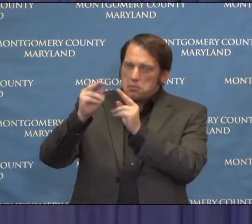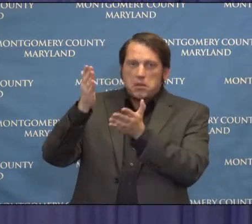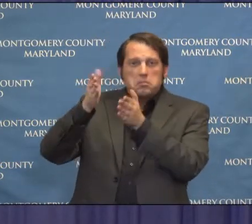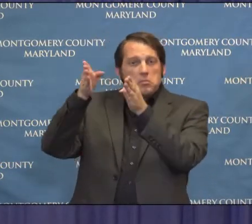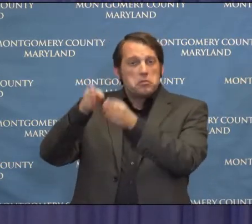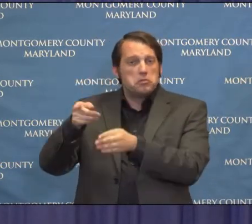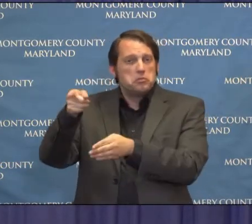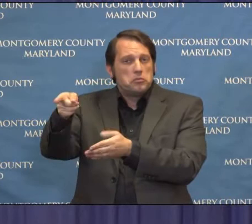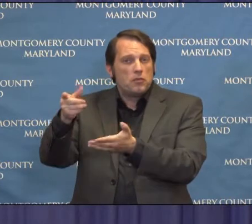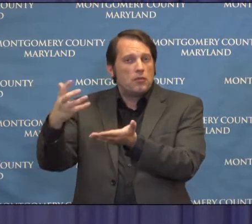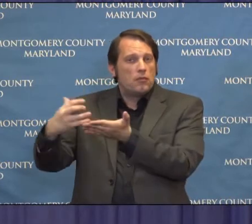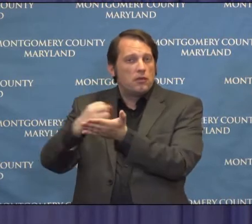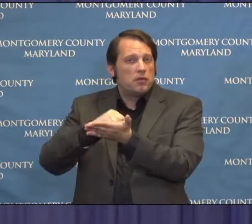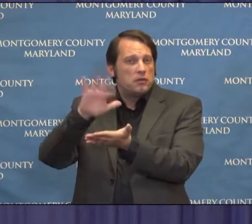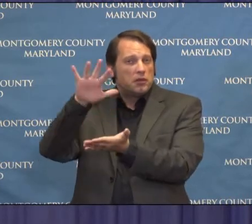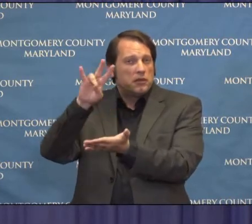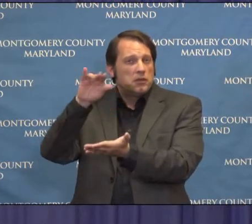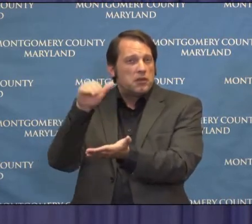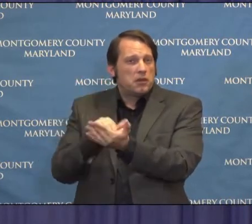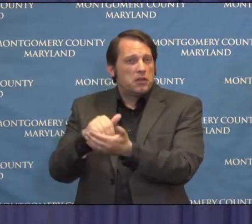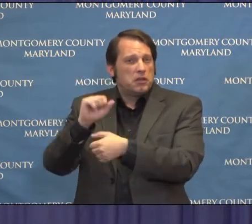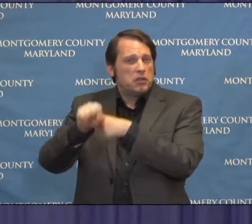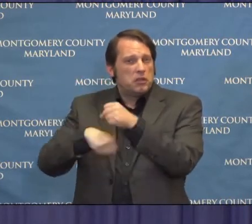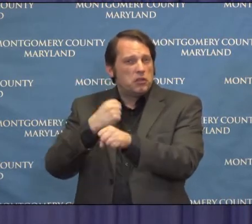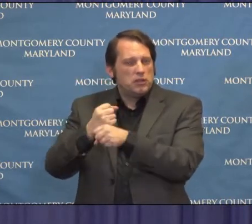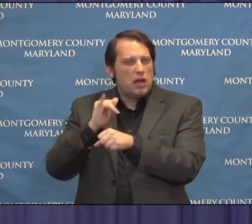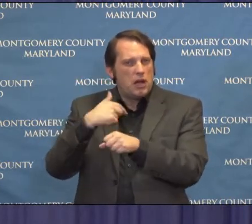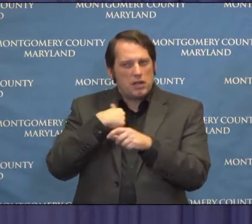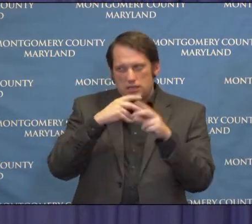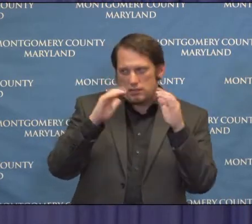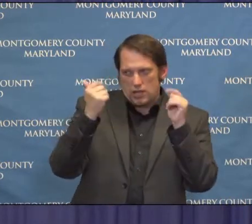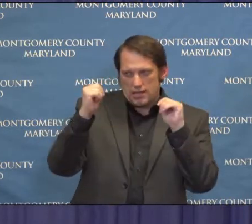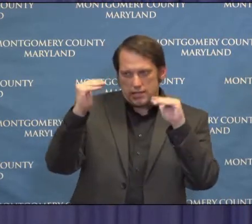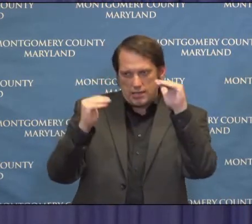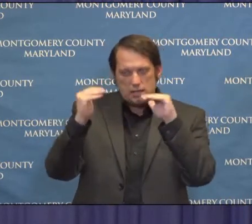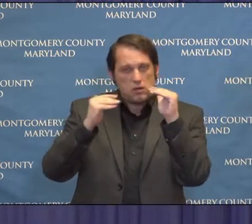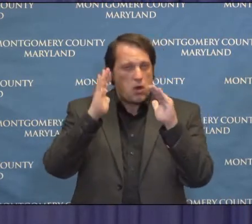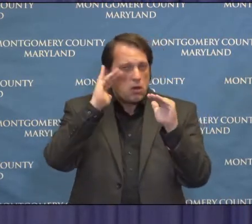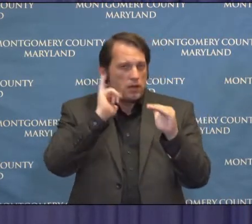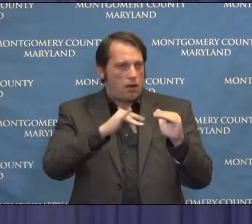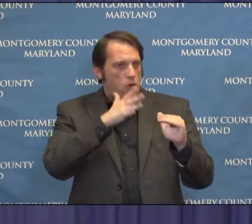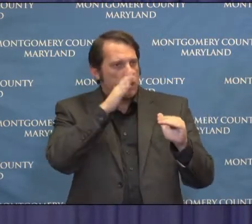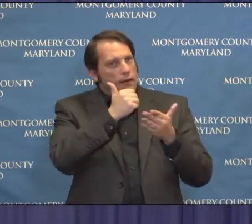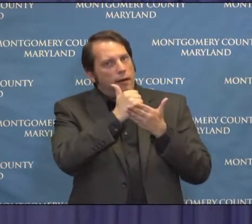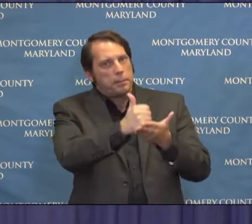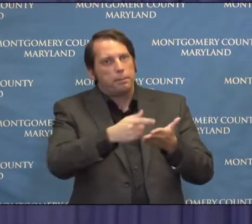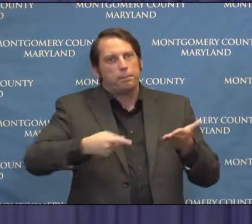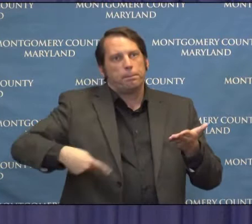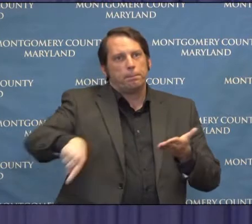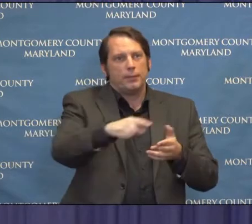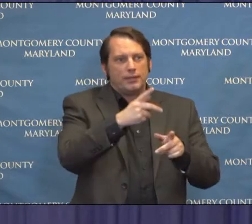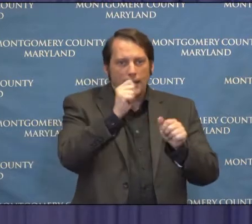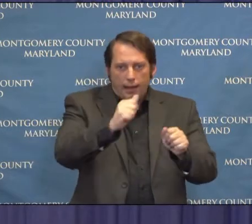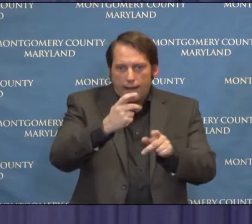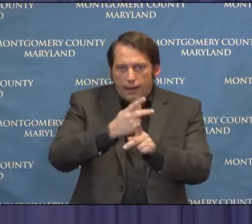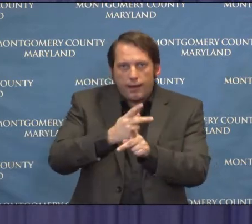hoping, helps people make the rent payments, continue to be able to buy food and get the things their family needs. The